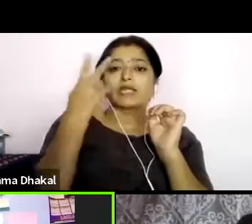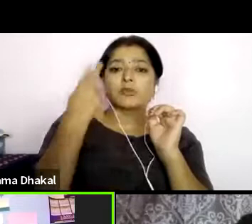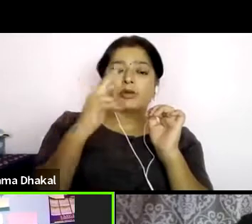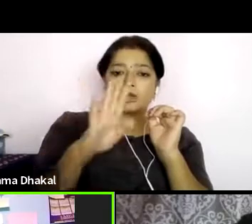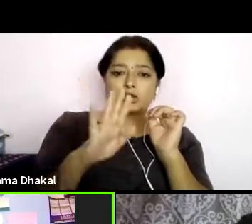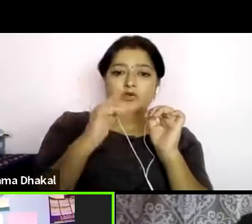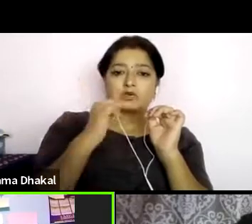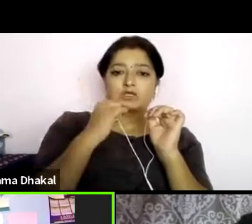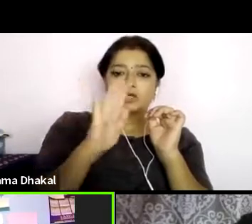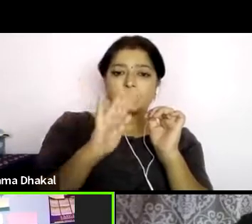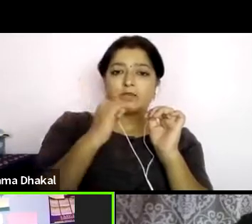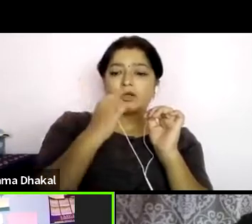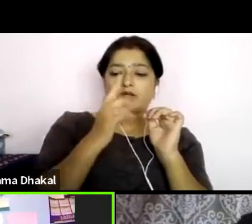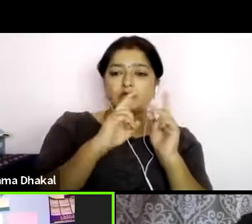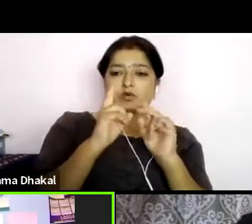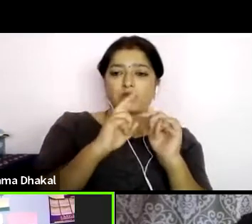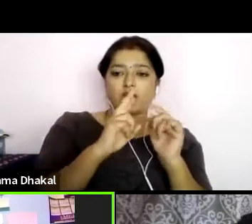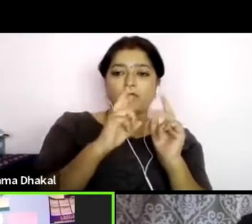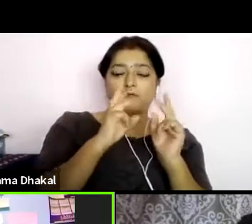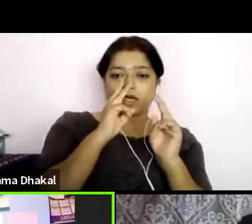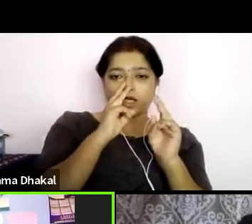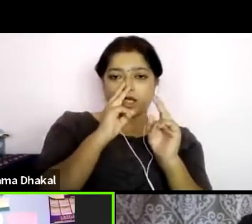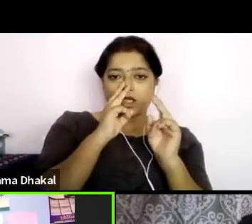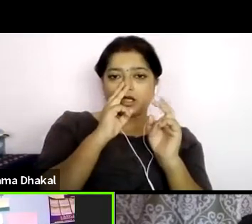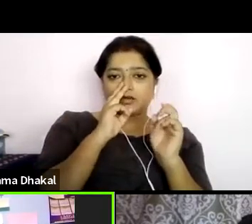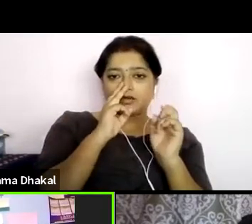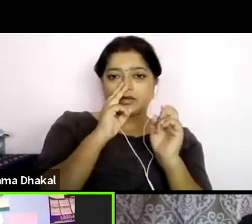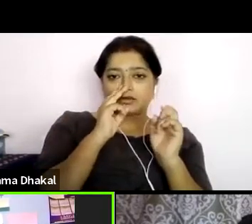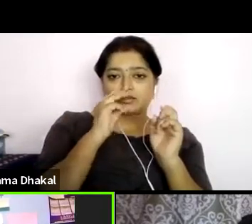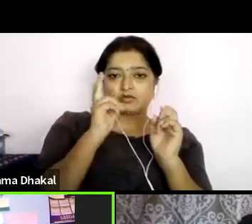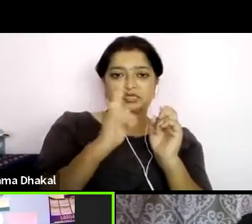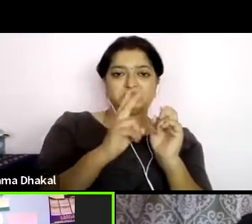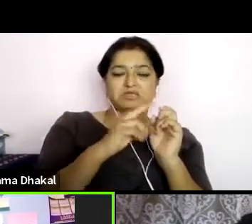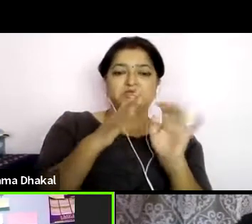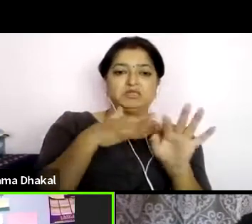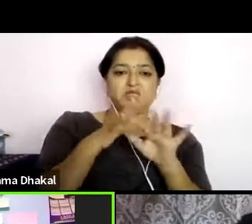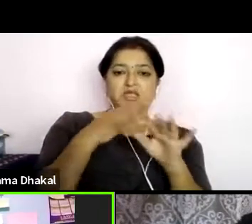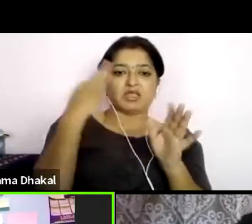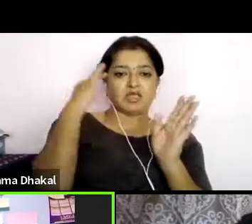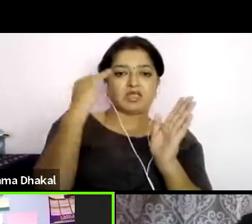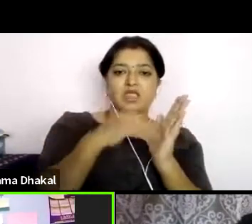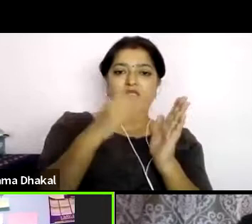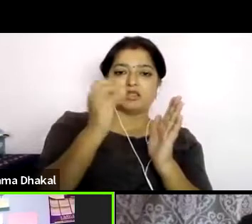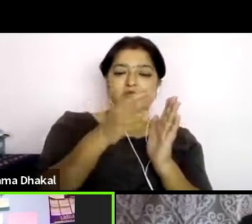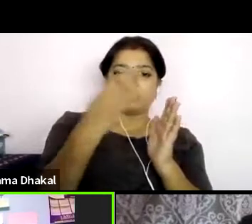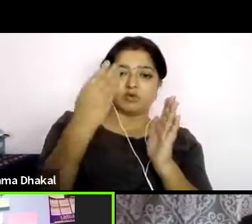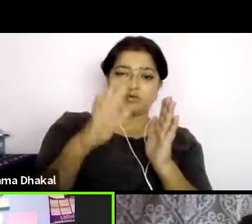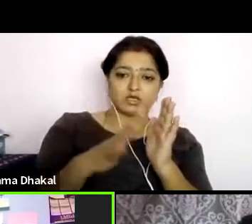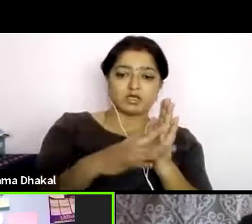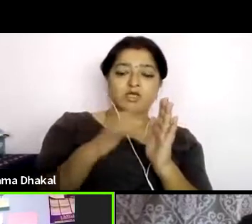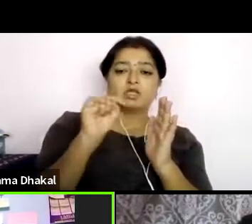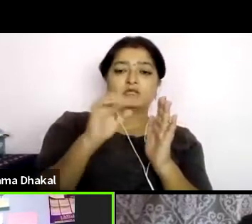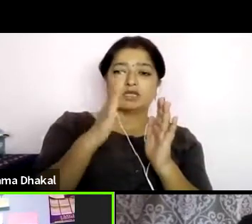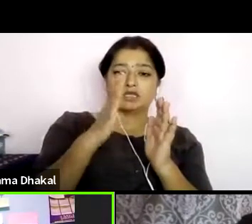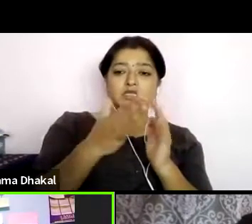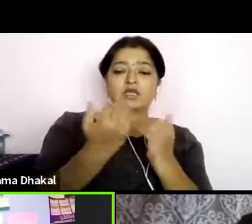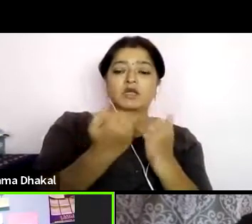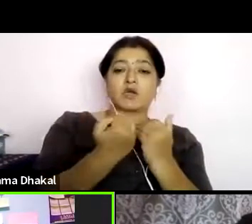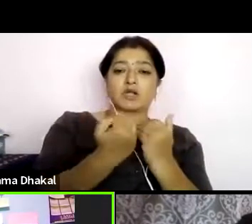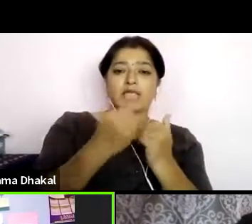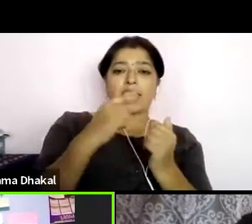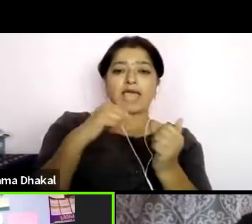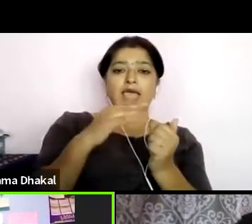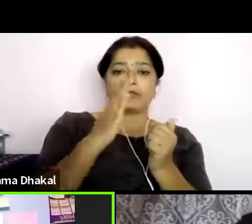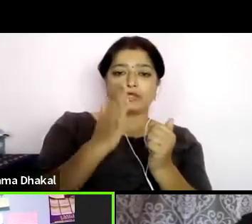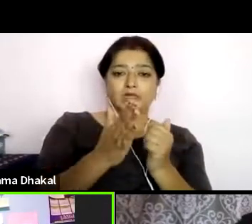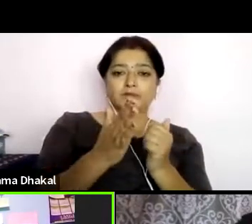are struggling to do that, we are helping the people to become independent such that whether the government does something